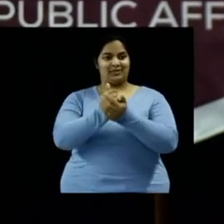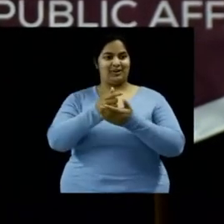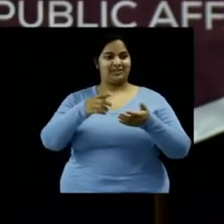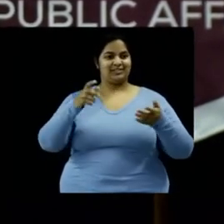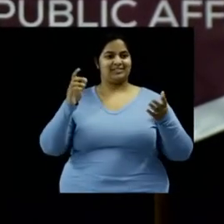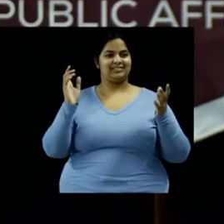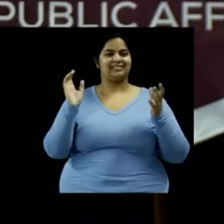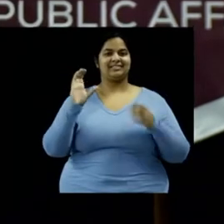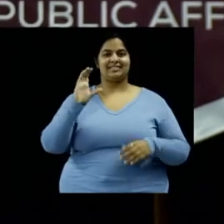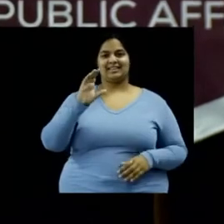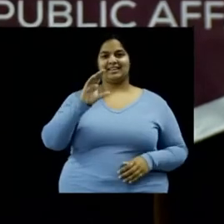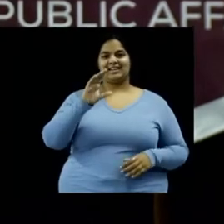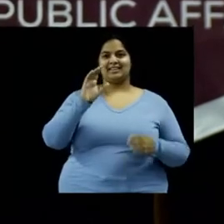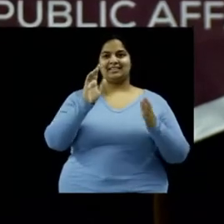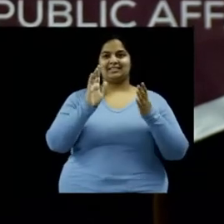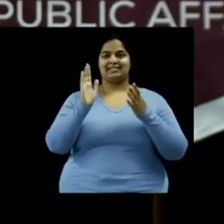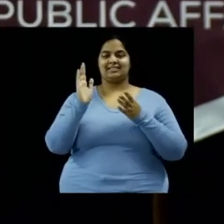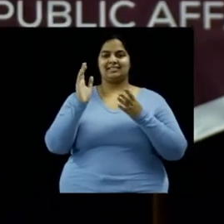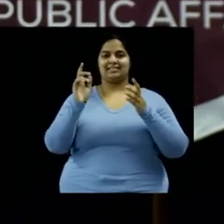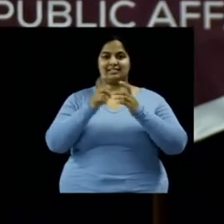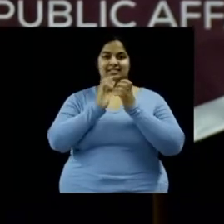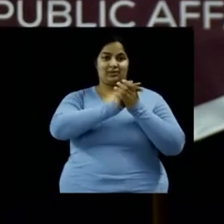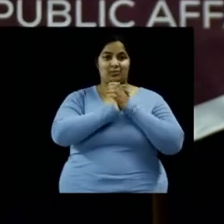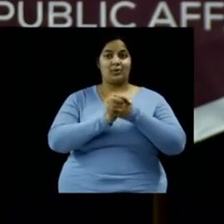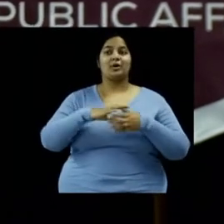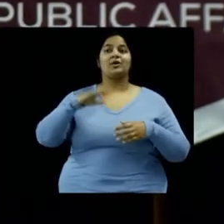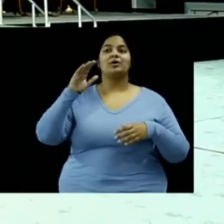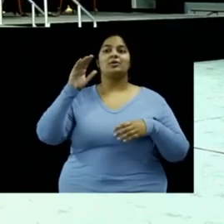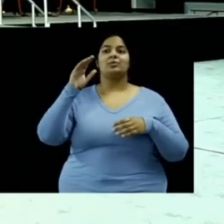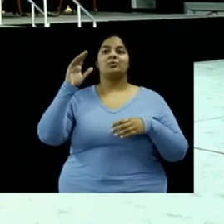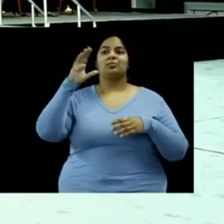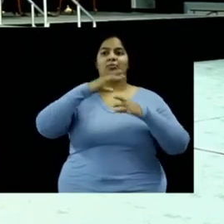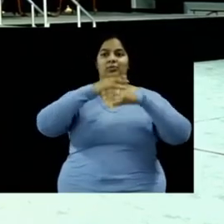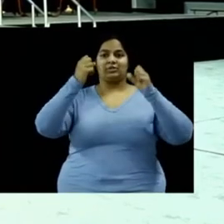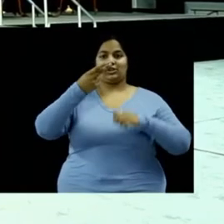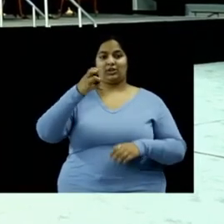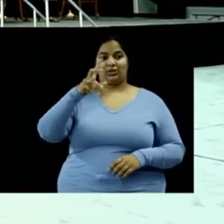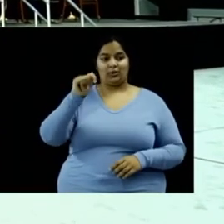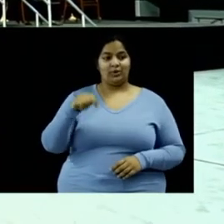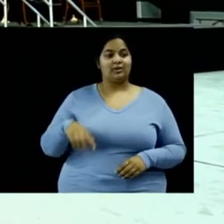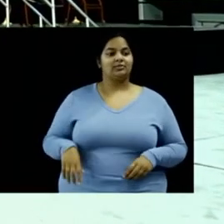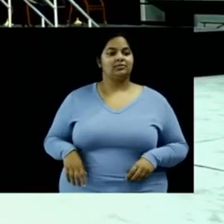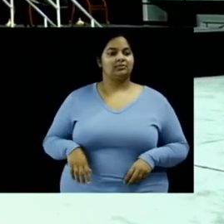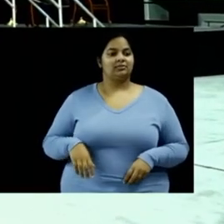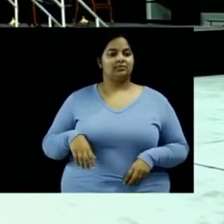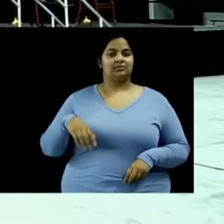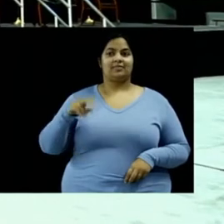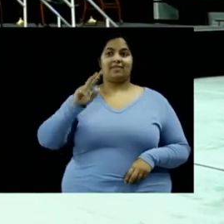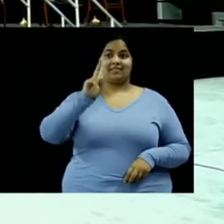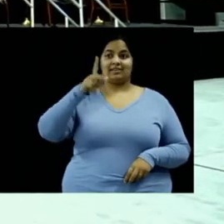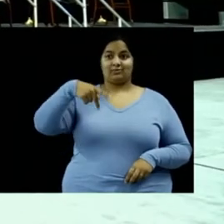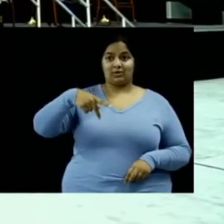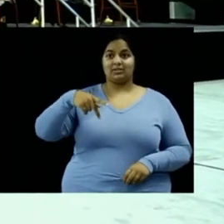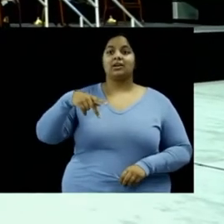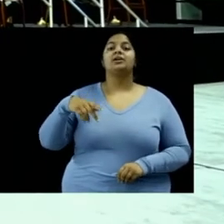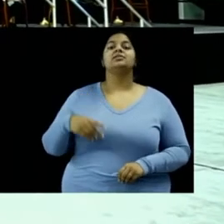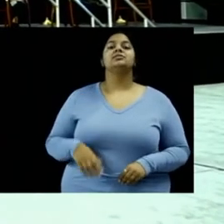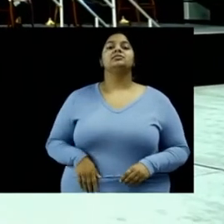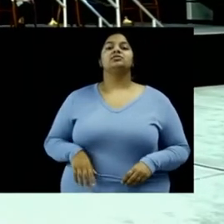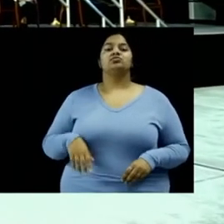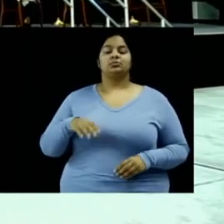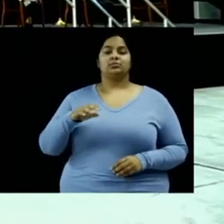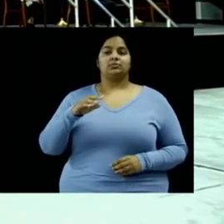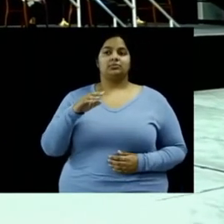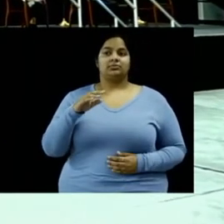ceremony, President Hewitt, Provost Harris, Vice President for Electives